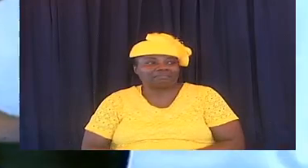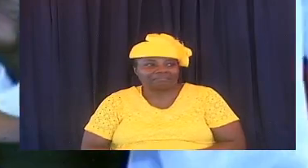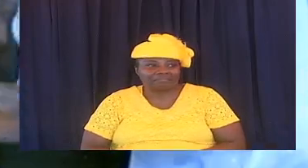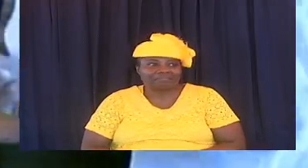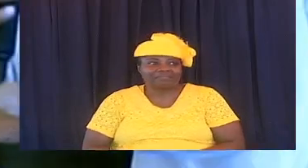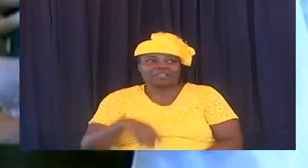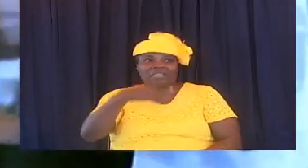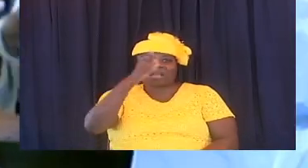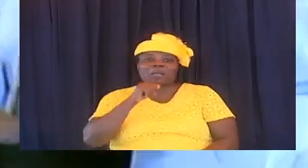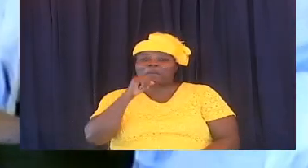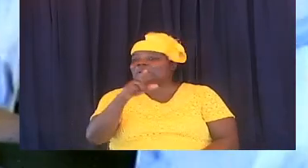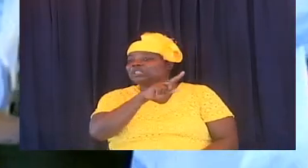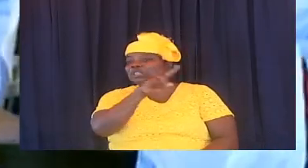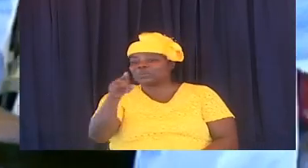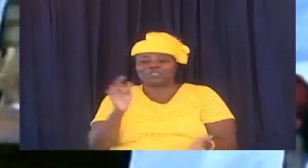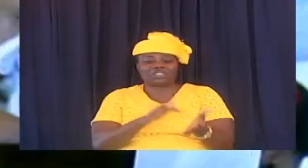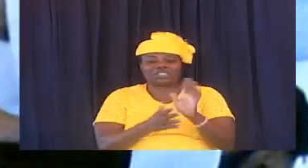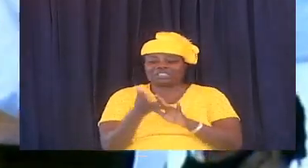in Jesus' name.